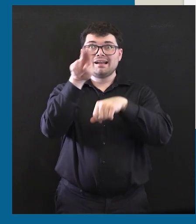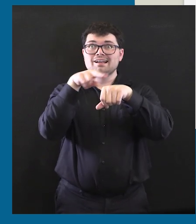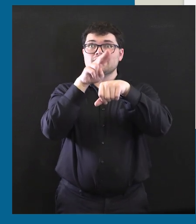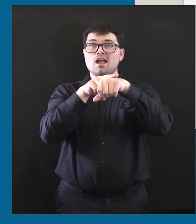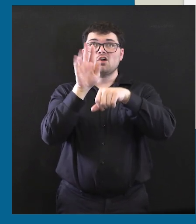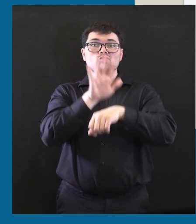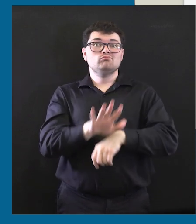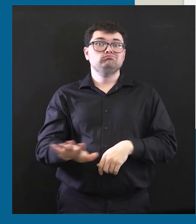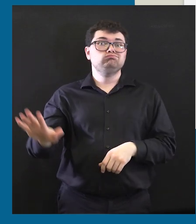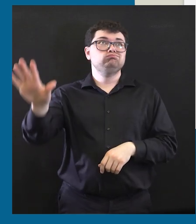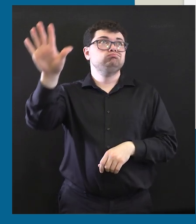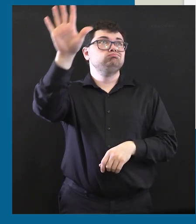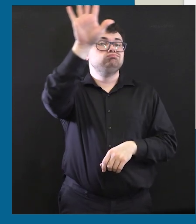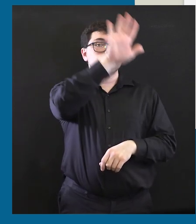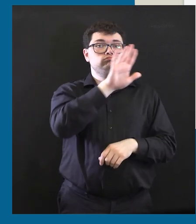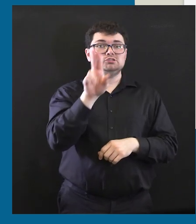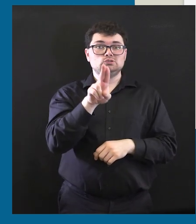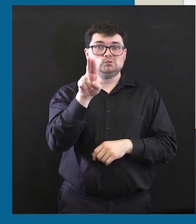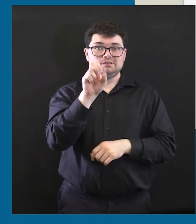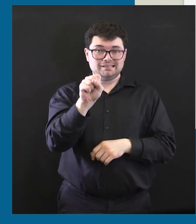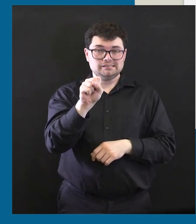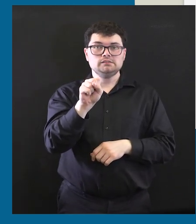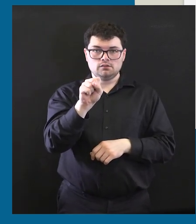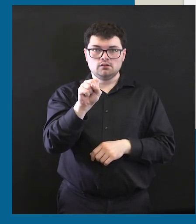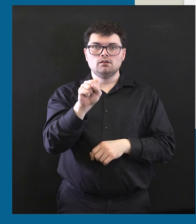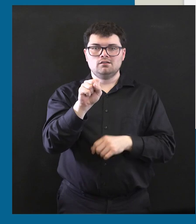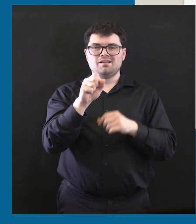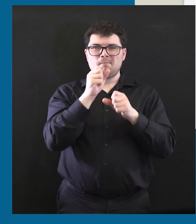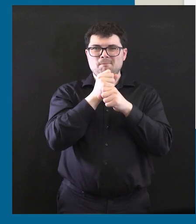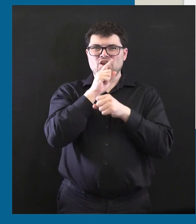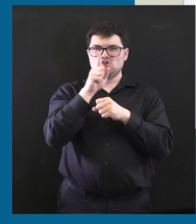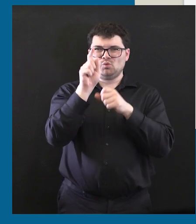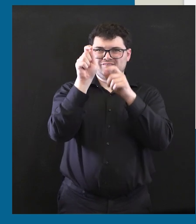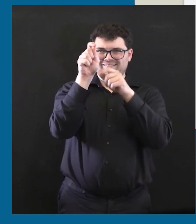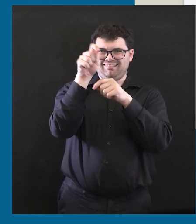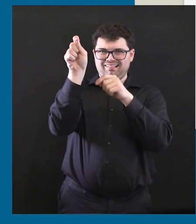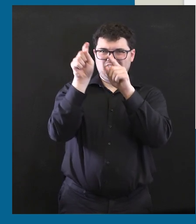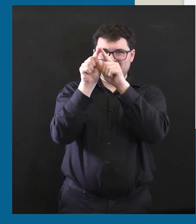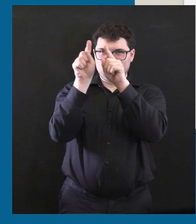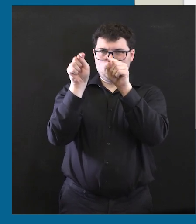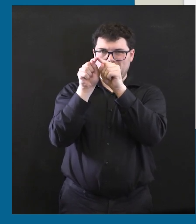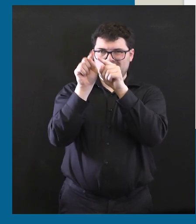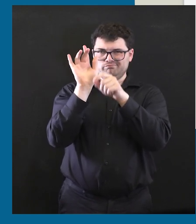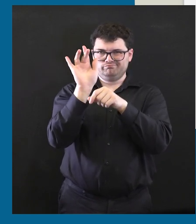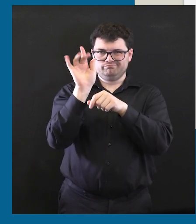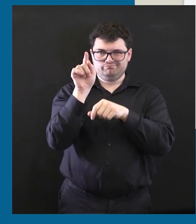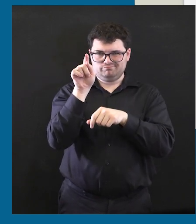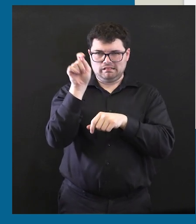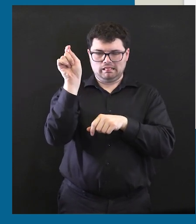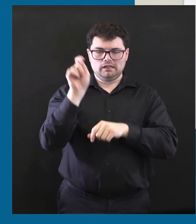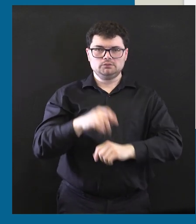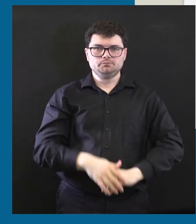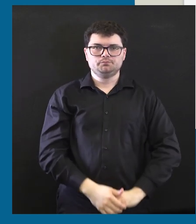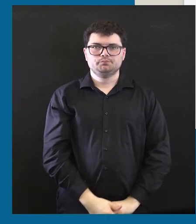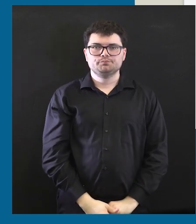If the event is nationally and available to anyone living in the U.S.,